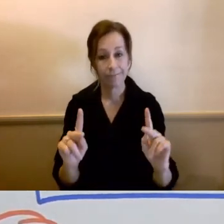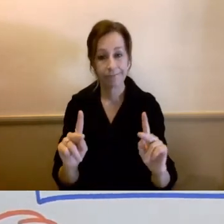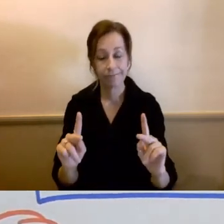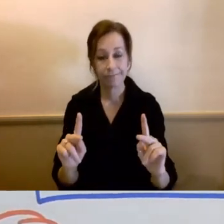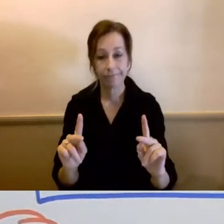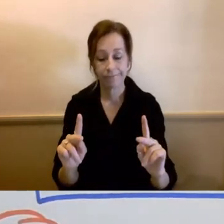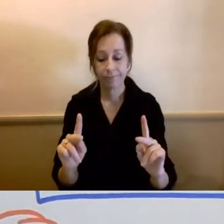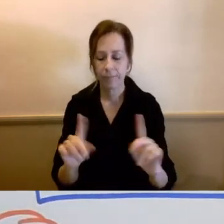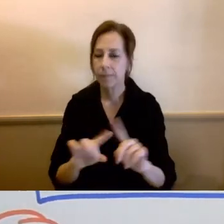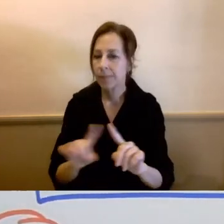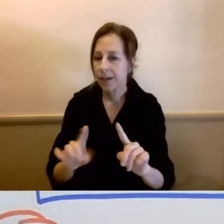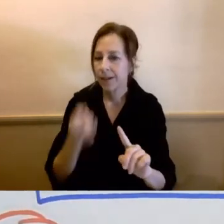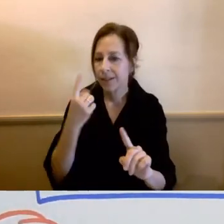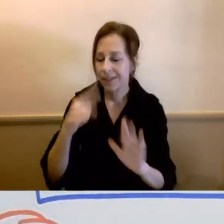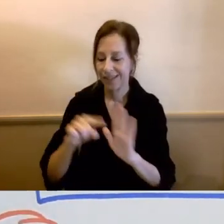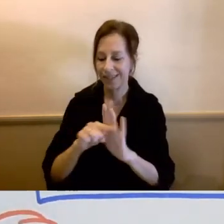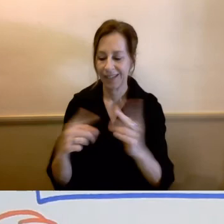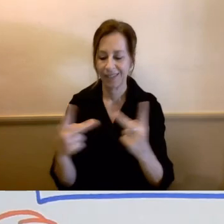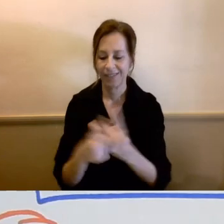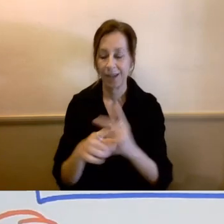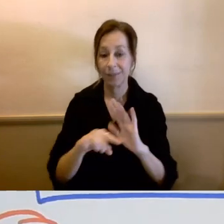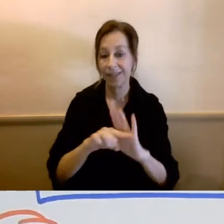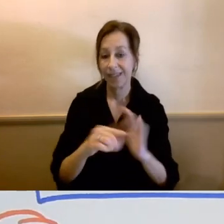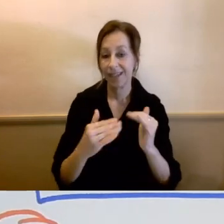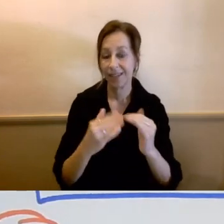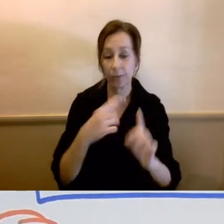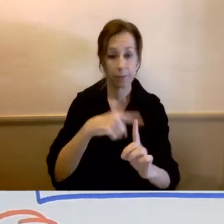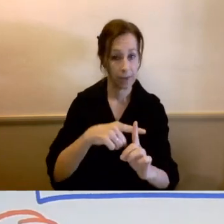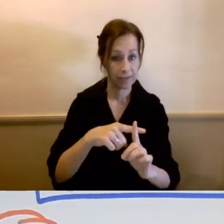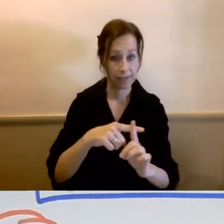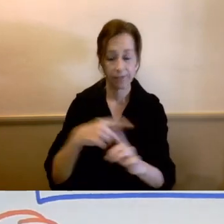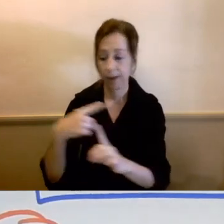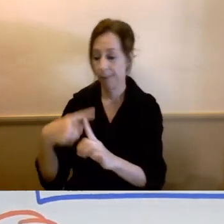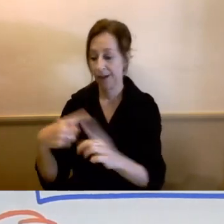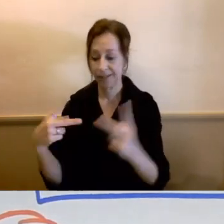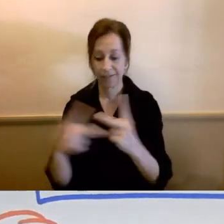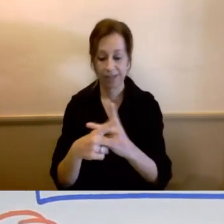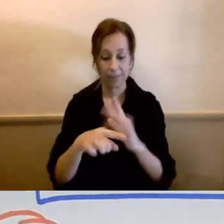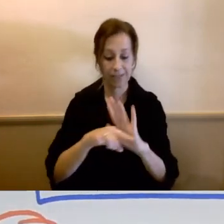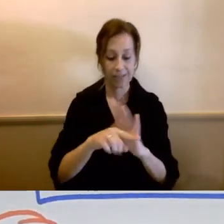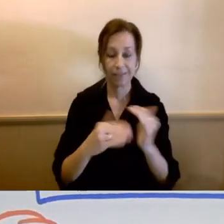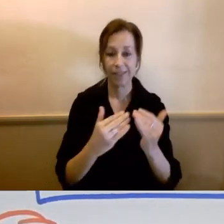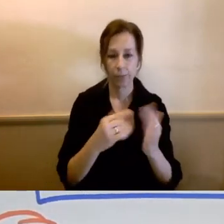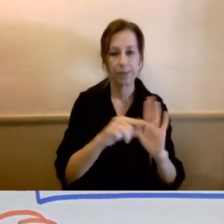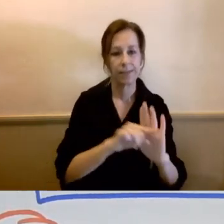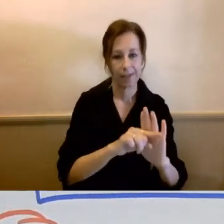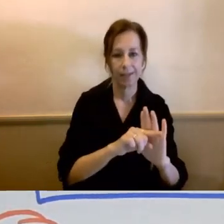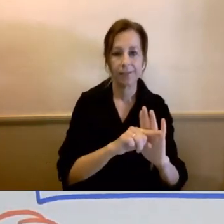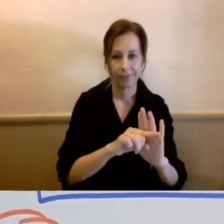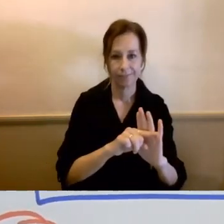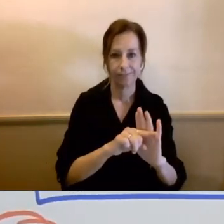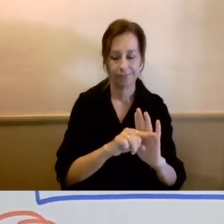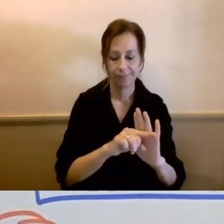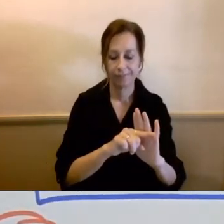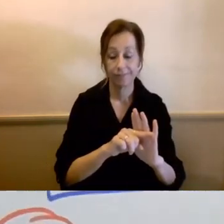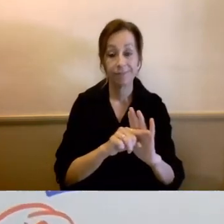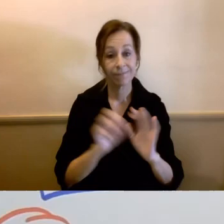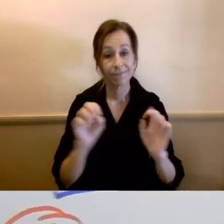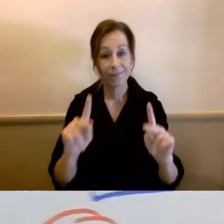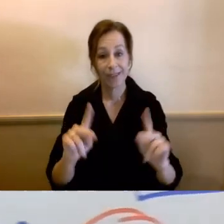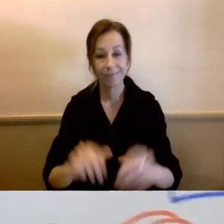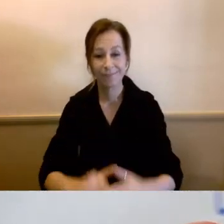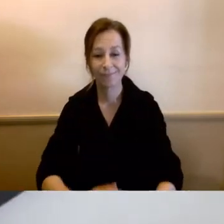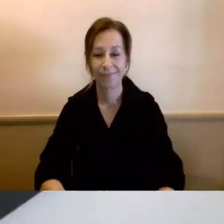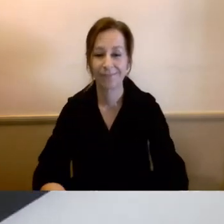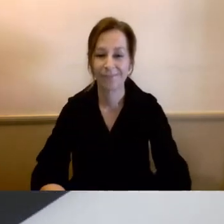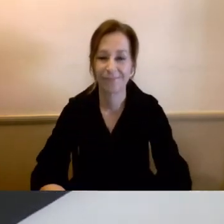Okay, but a negative times a negative is a positive times a negative is a negative. There we